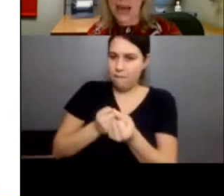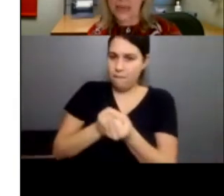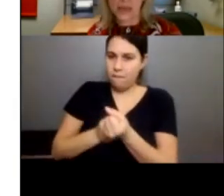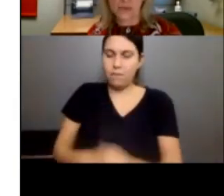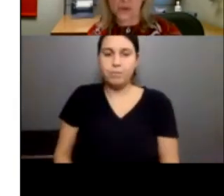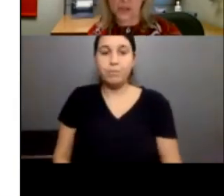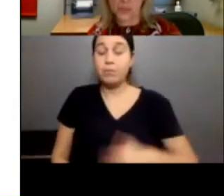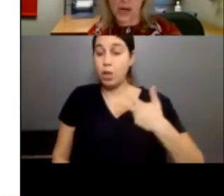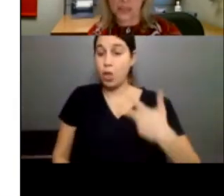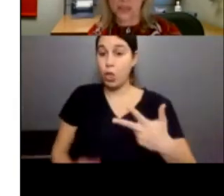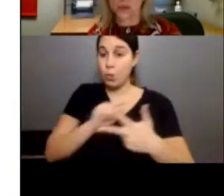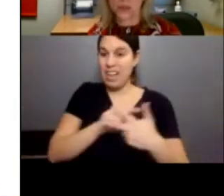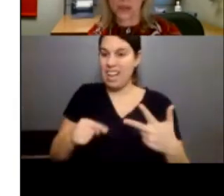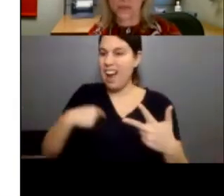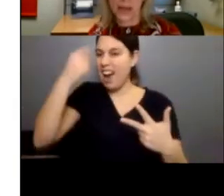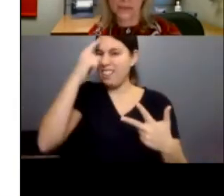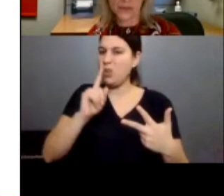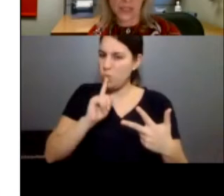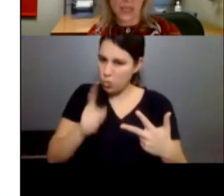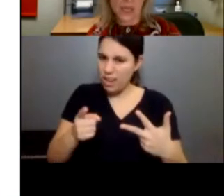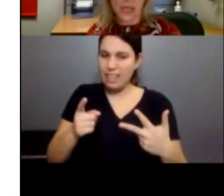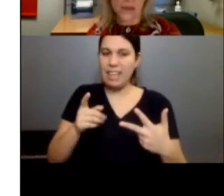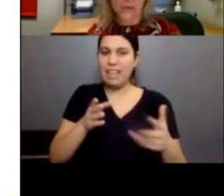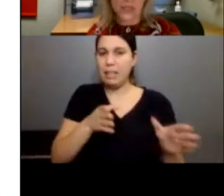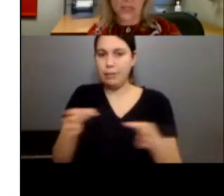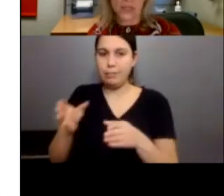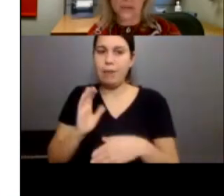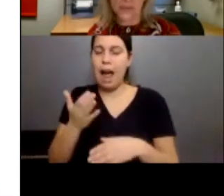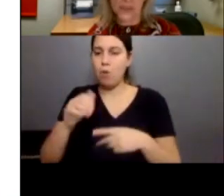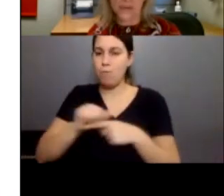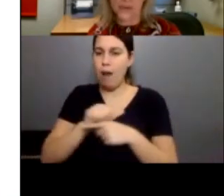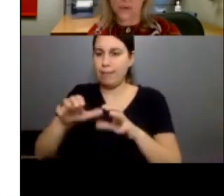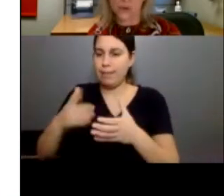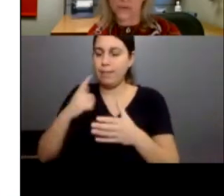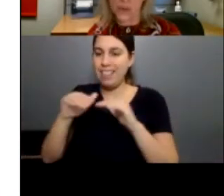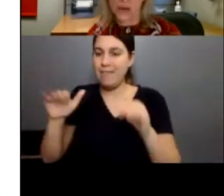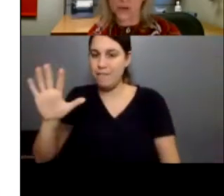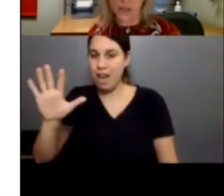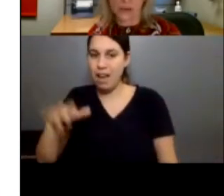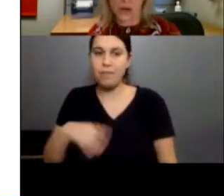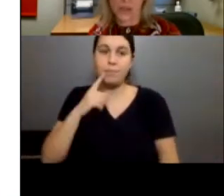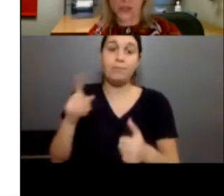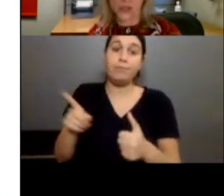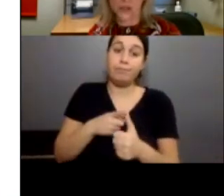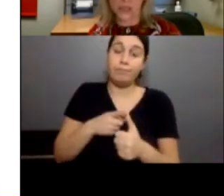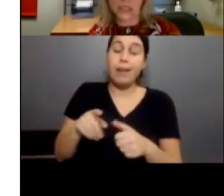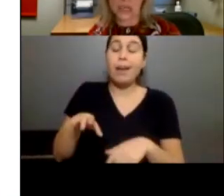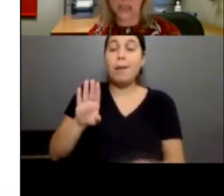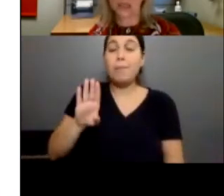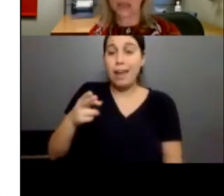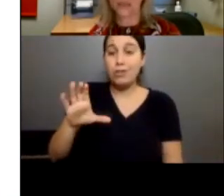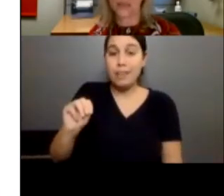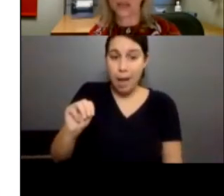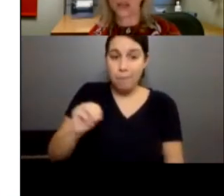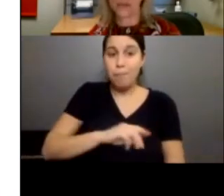initiatives that I think have moved our practice to a level 5. The first is development of the role of the behavioral health care manager. The second